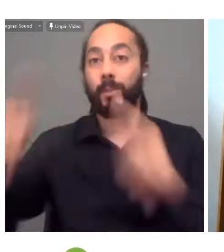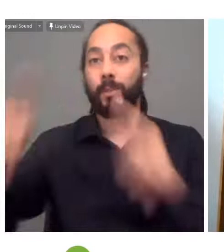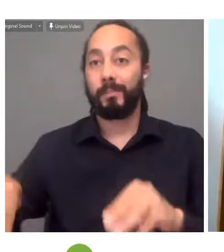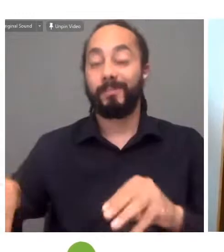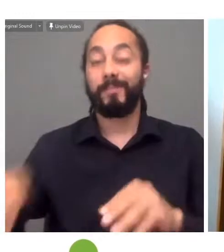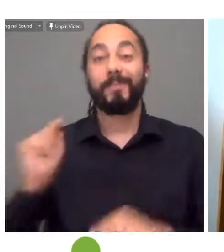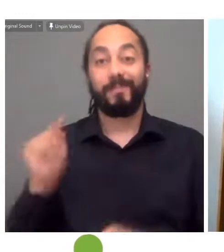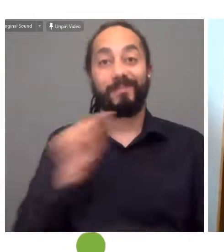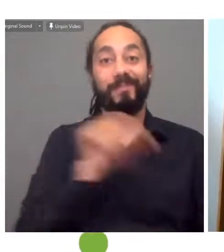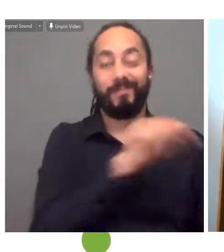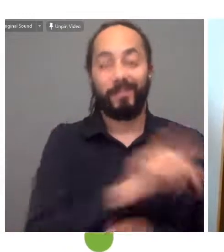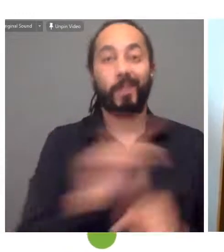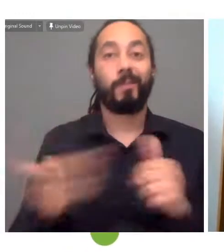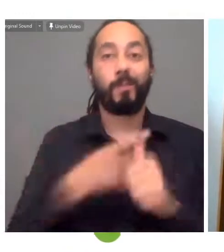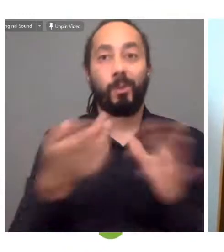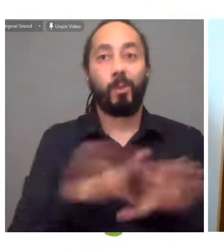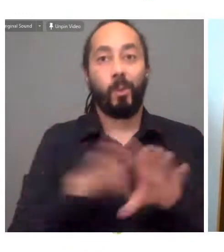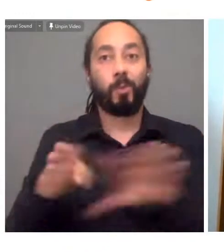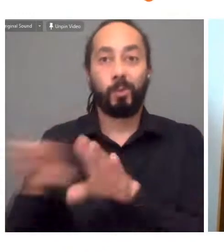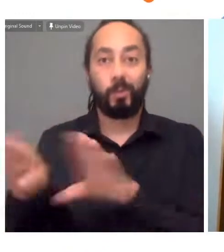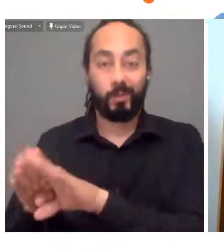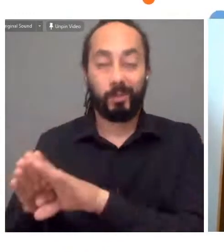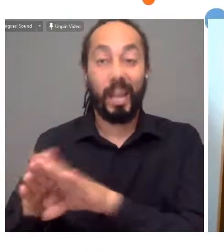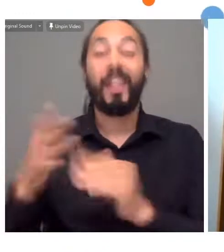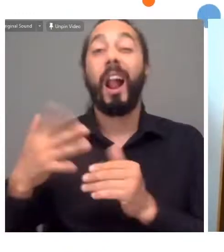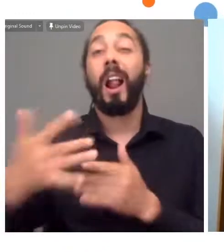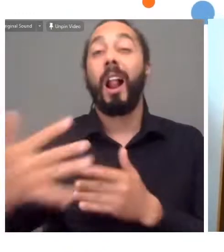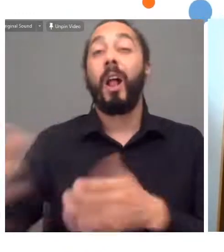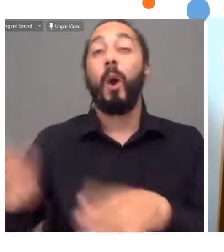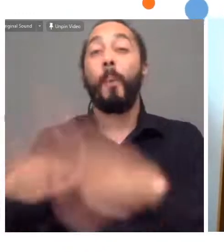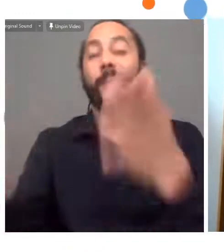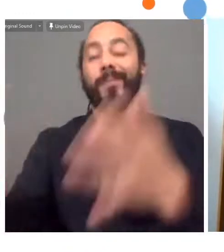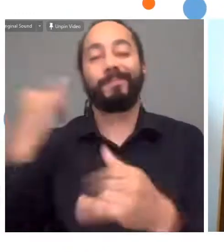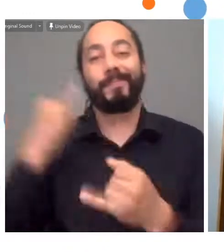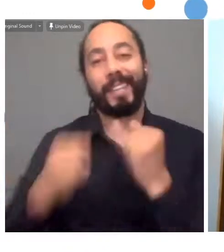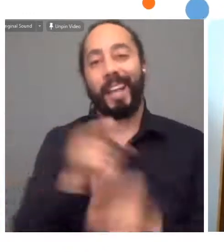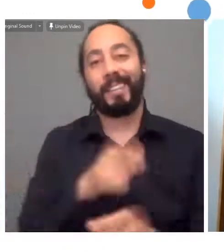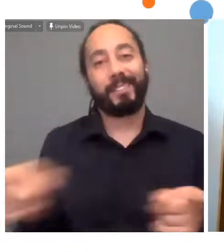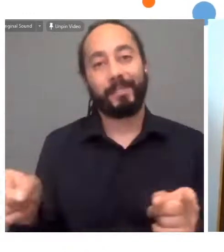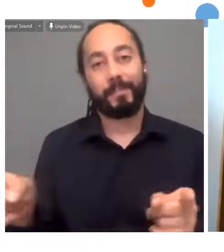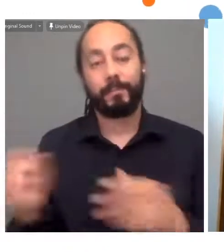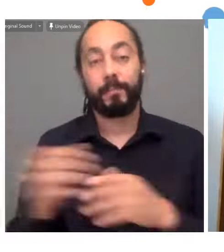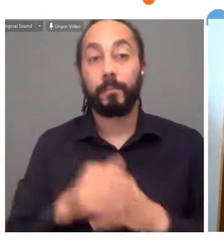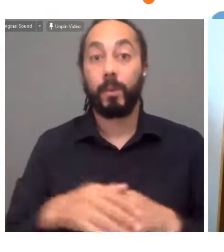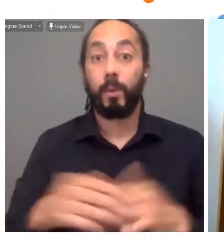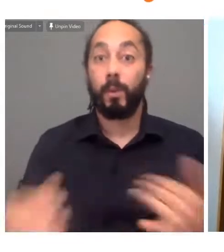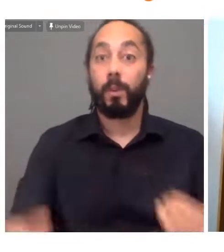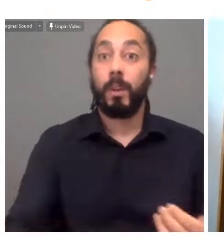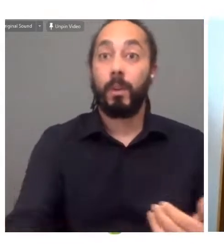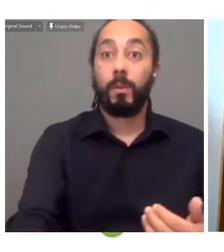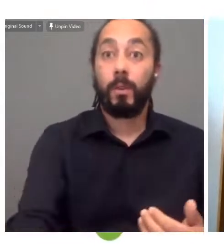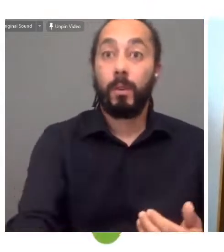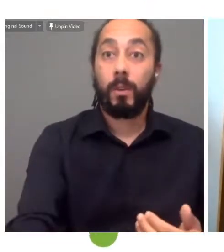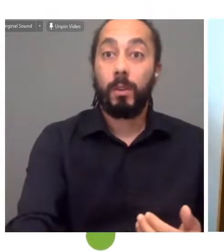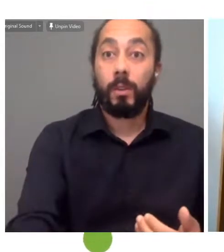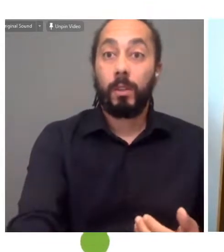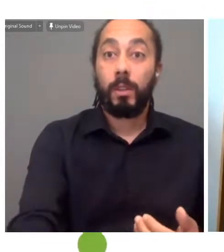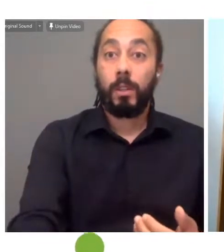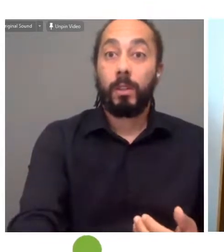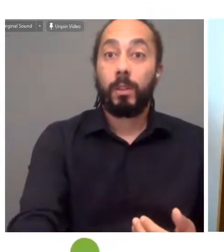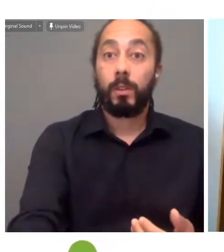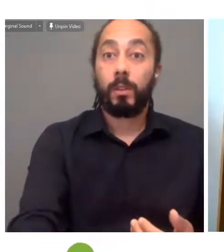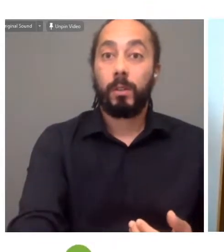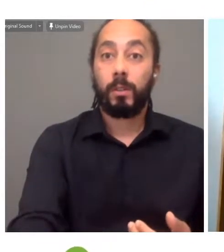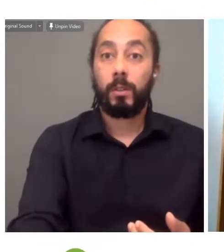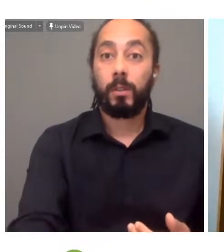among the last to reopen. This is making a tough situation even more difficult, both at an economic